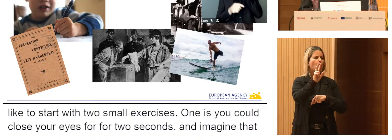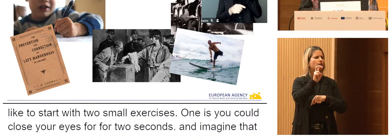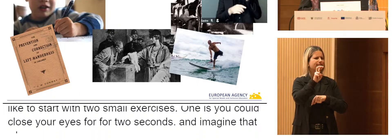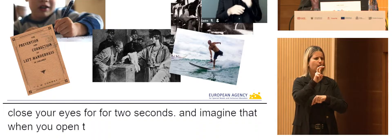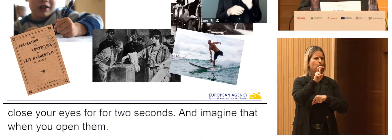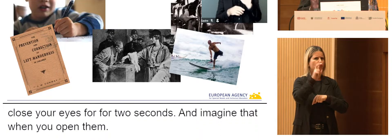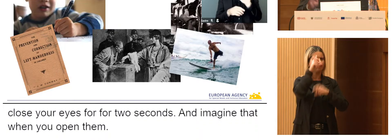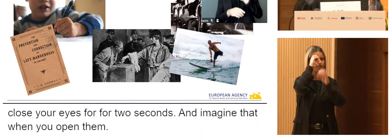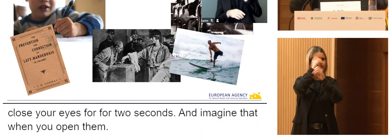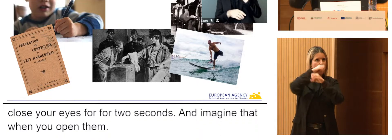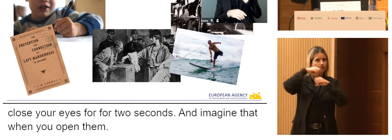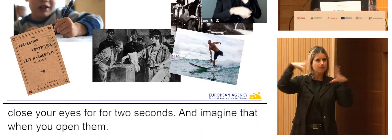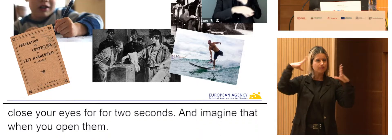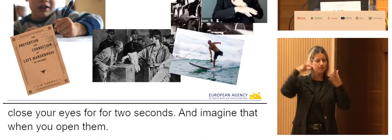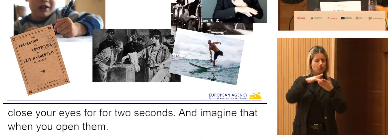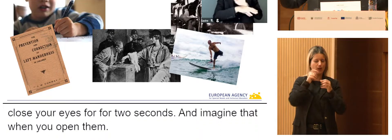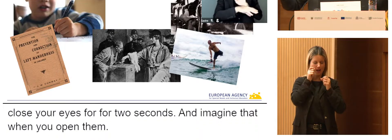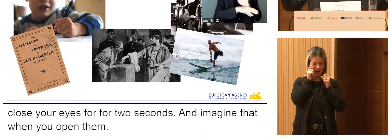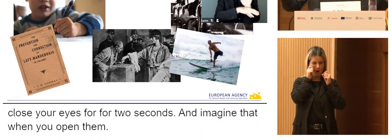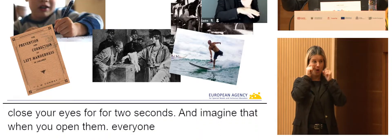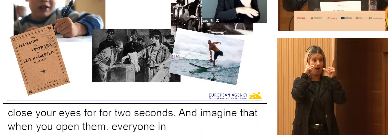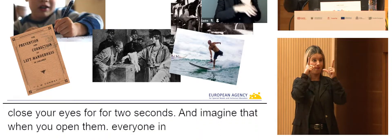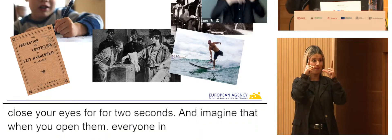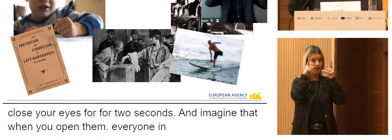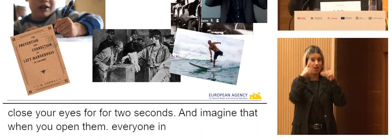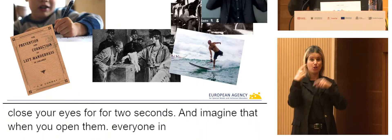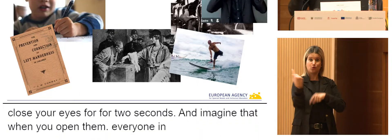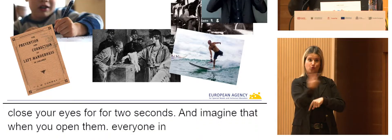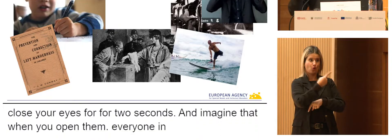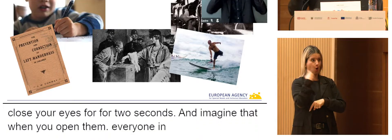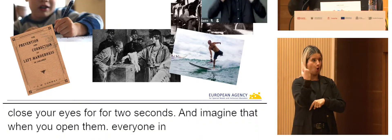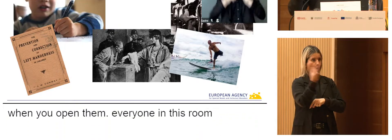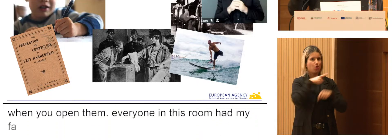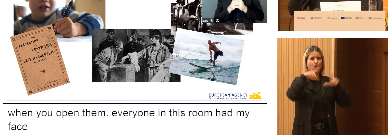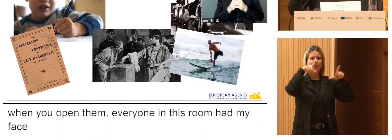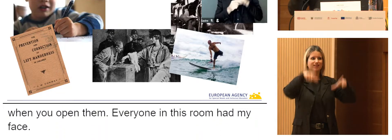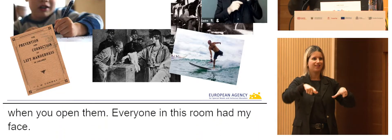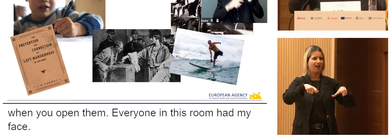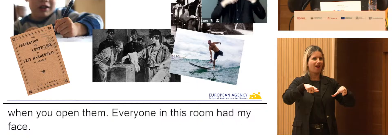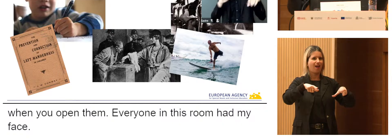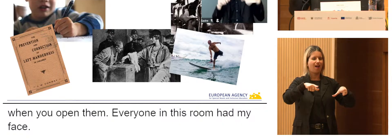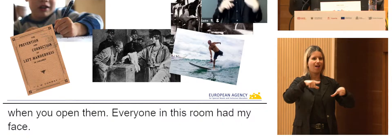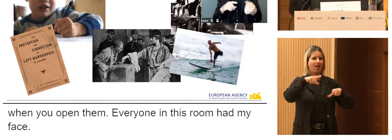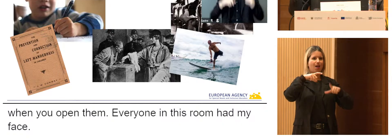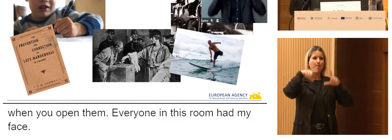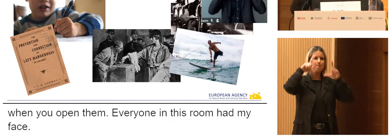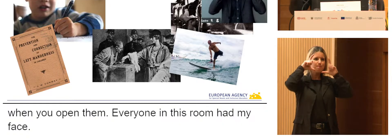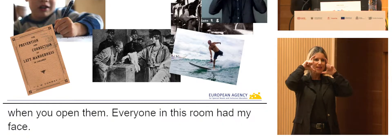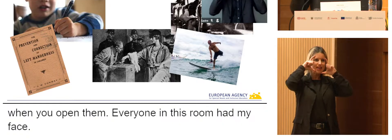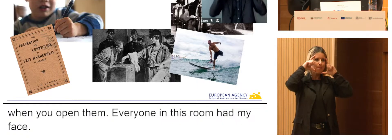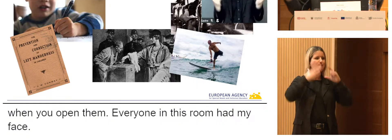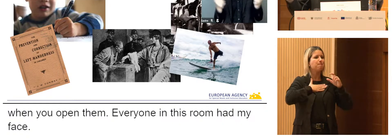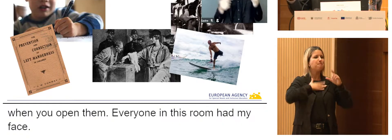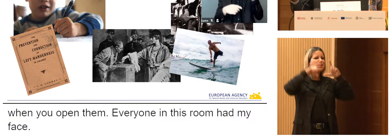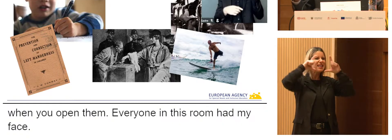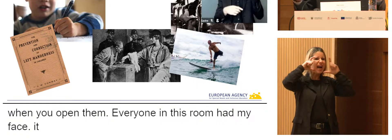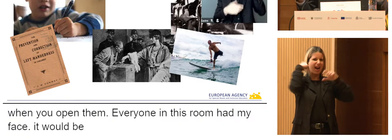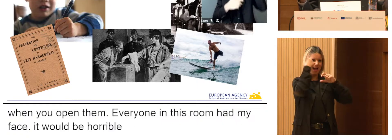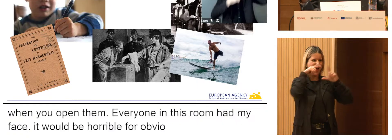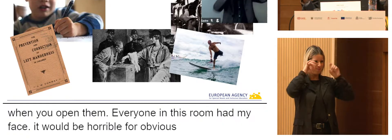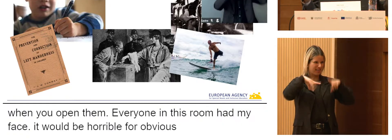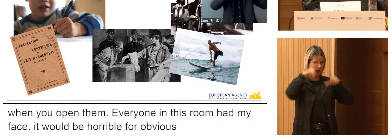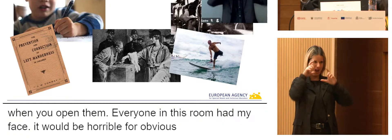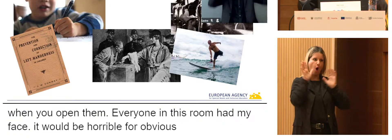them, everyone in this room had my face. It would be horrible for obvious